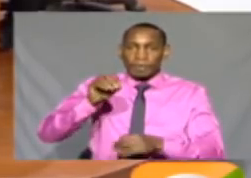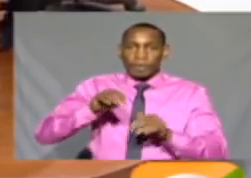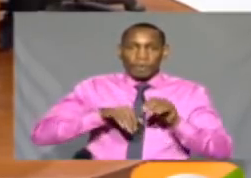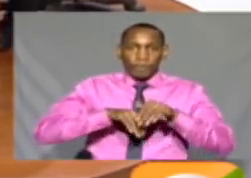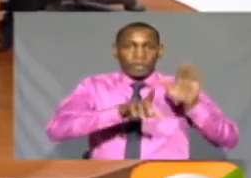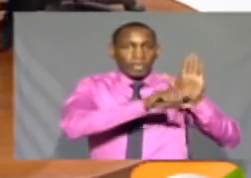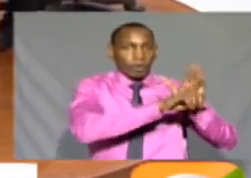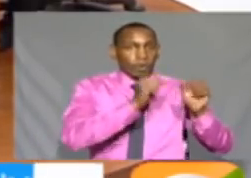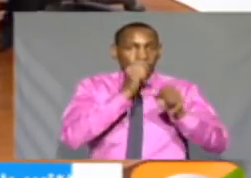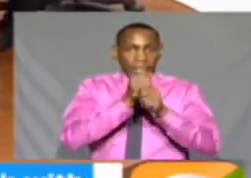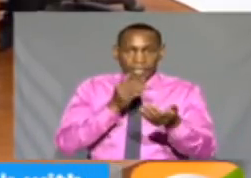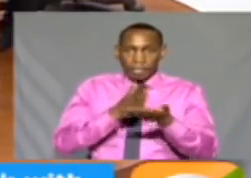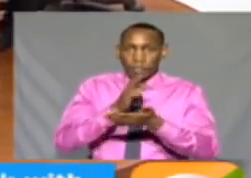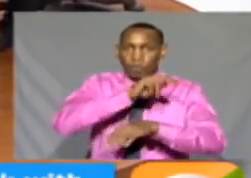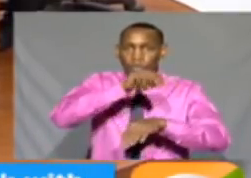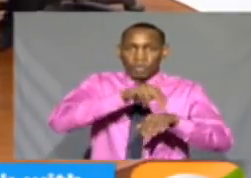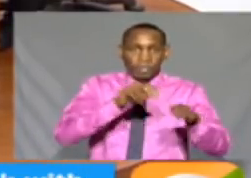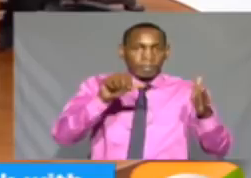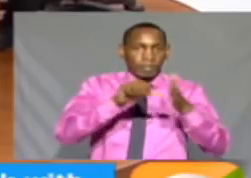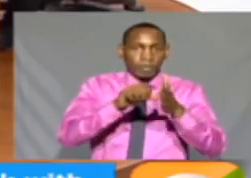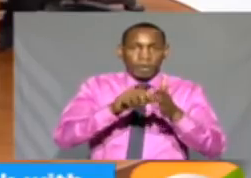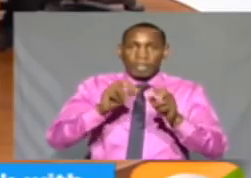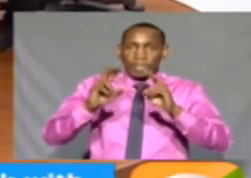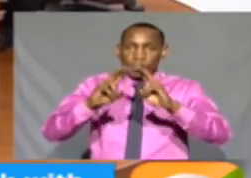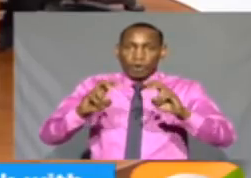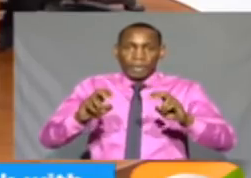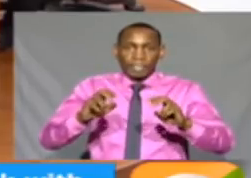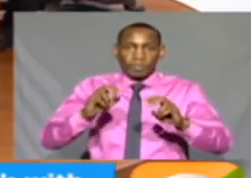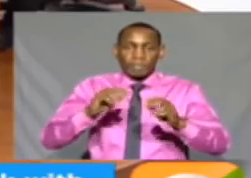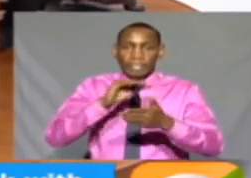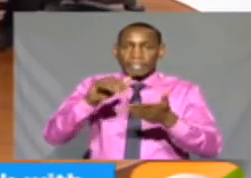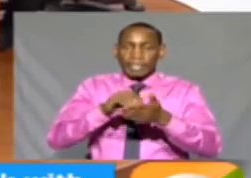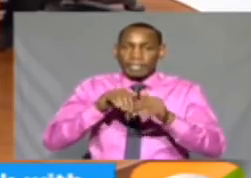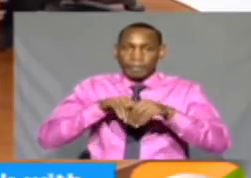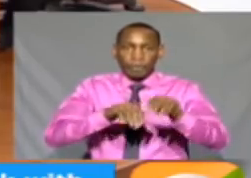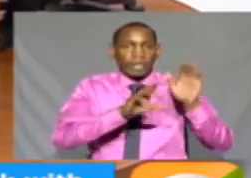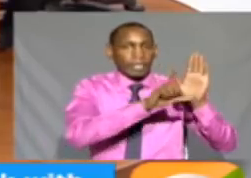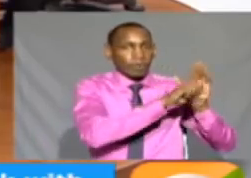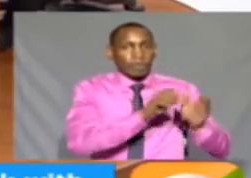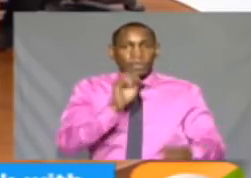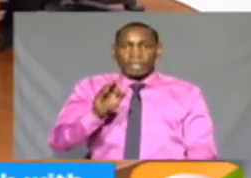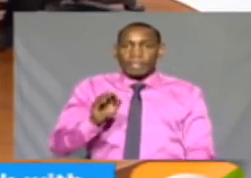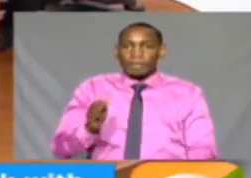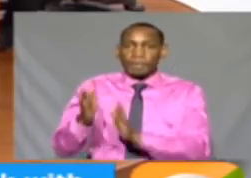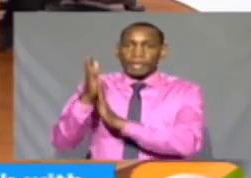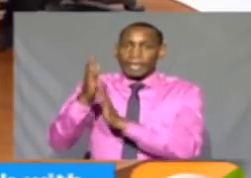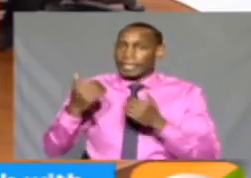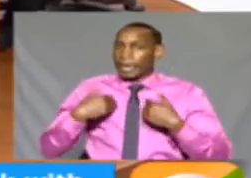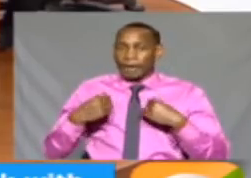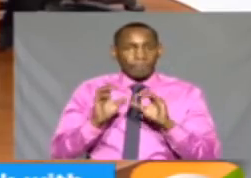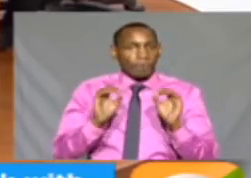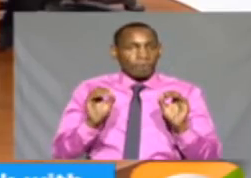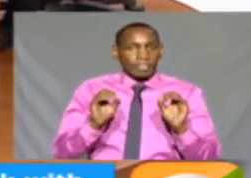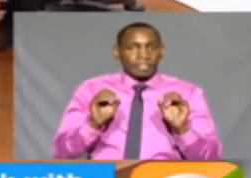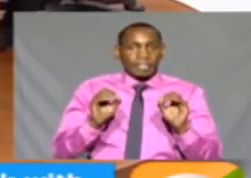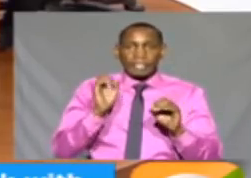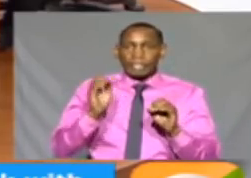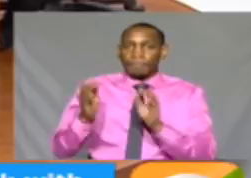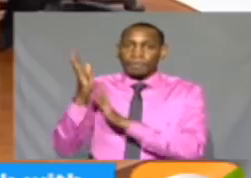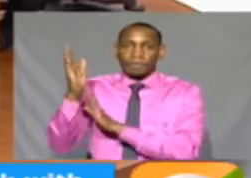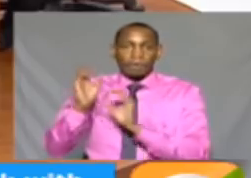to be done by the National Disaster Operations Center, by law. Even if Coast Guard does not exist or did not